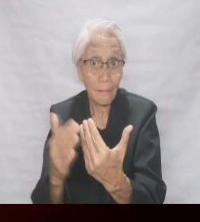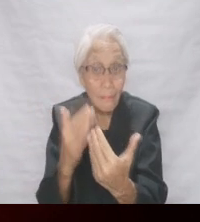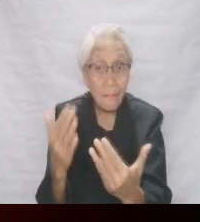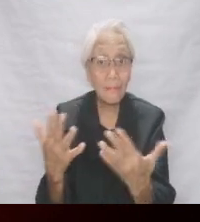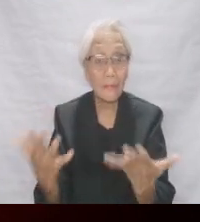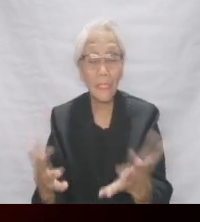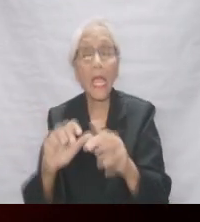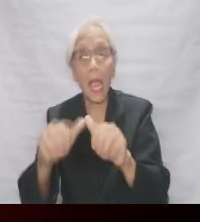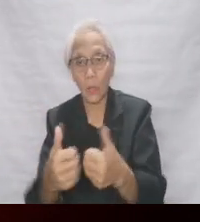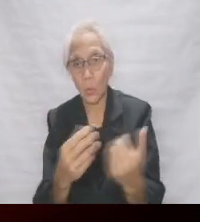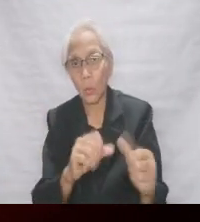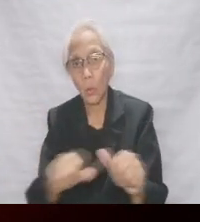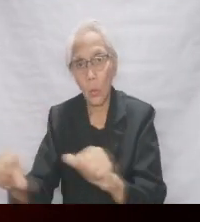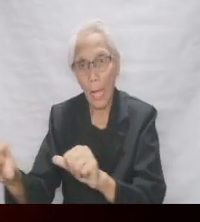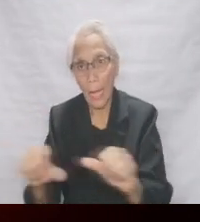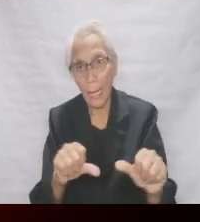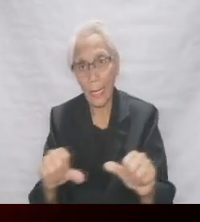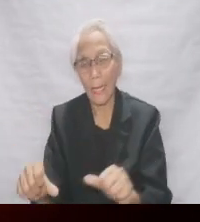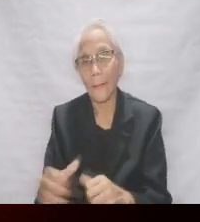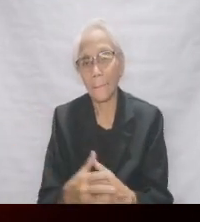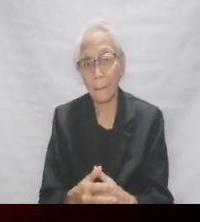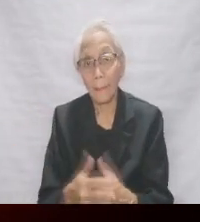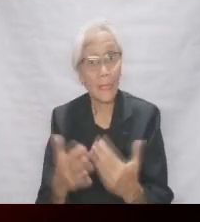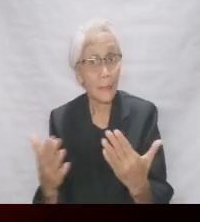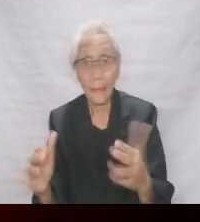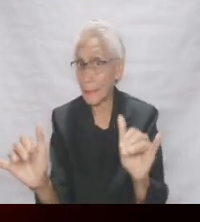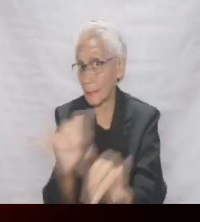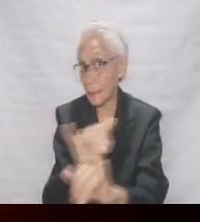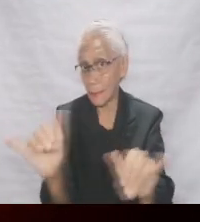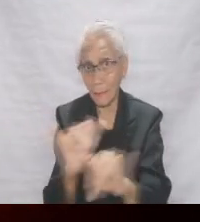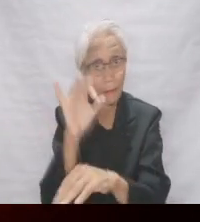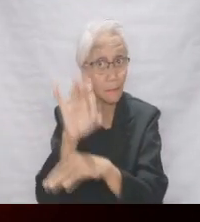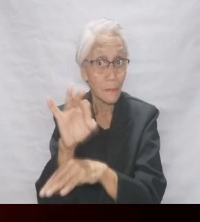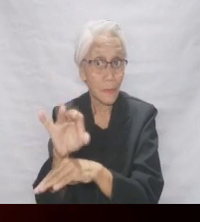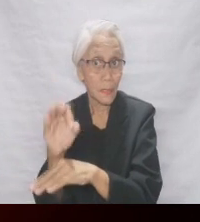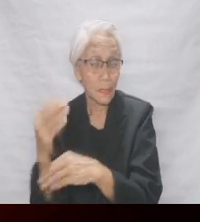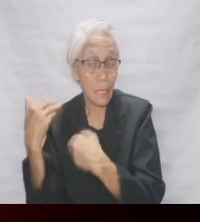And the only thing more shocking than seeing how easily conformity affects the way you act